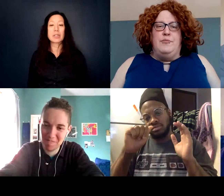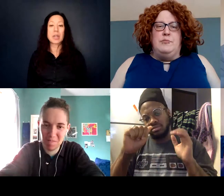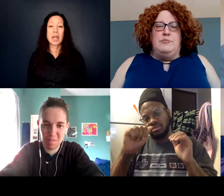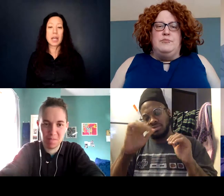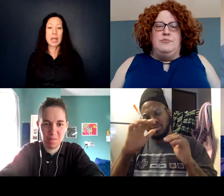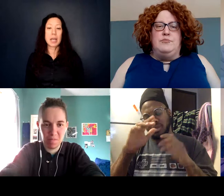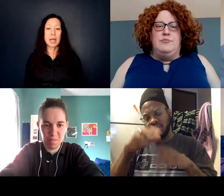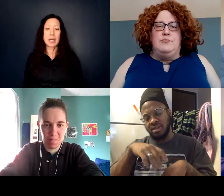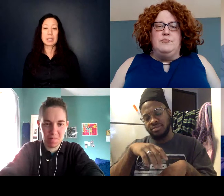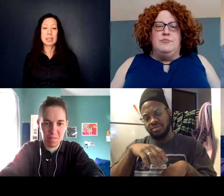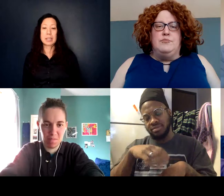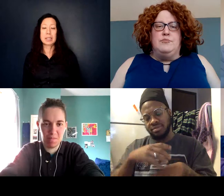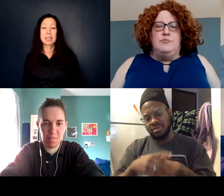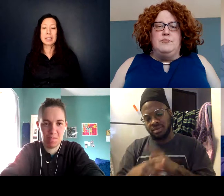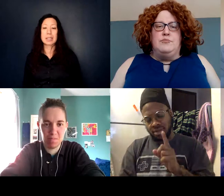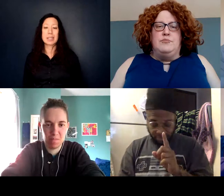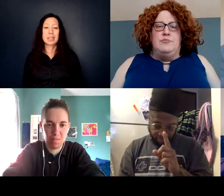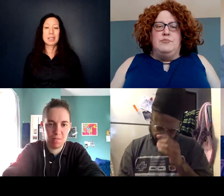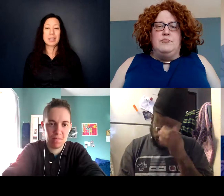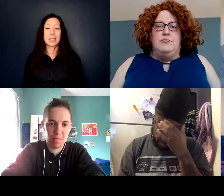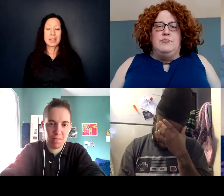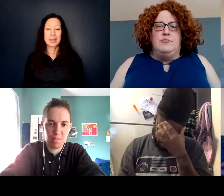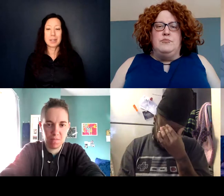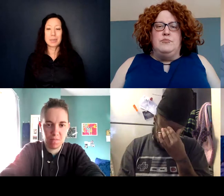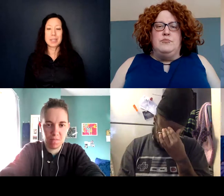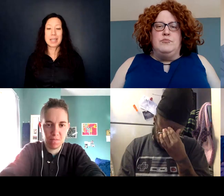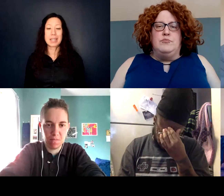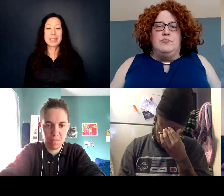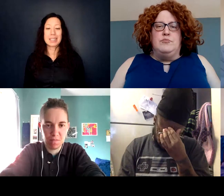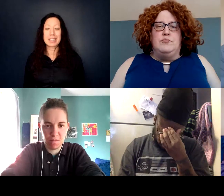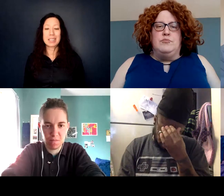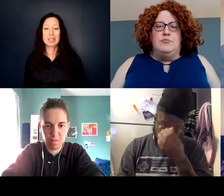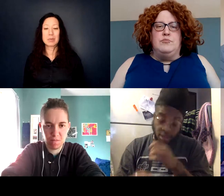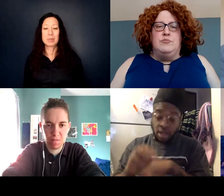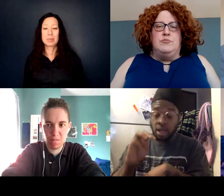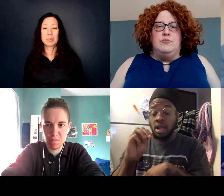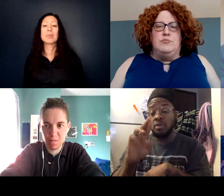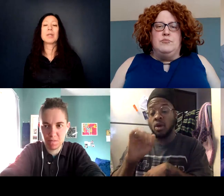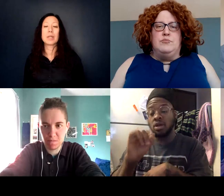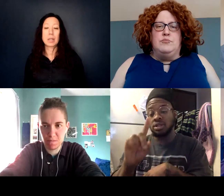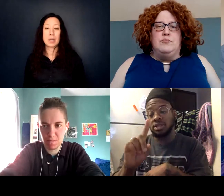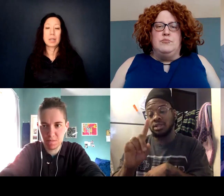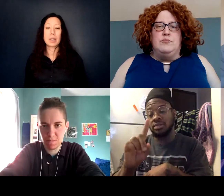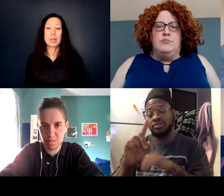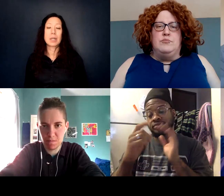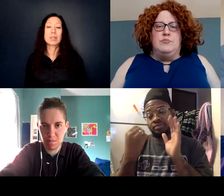flyer, and hold on one second,